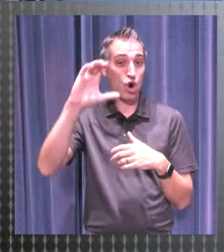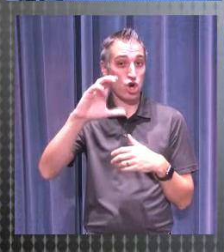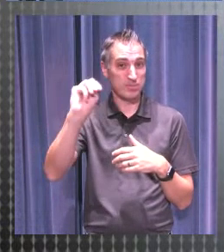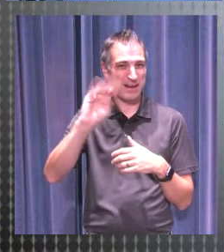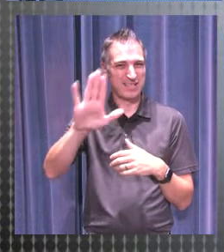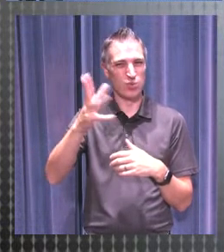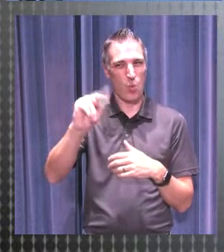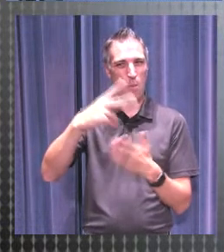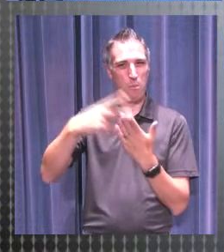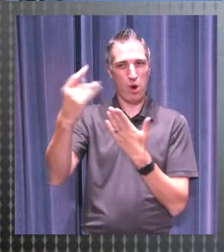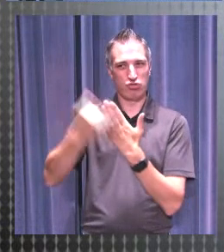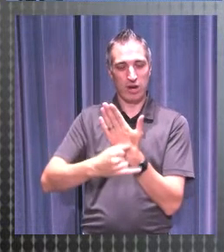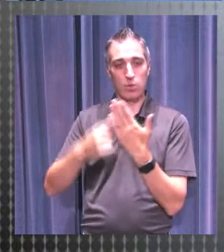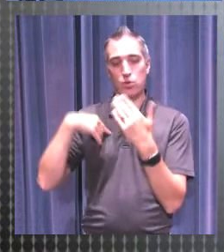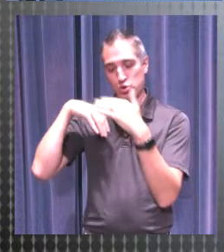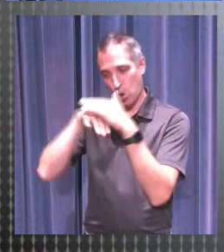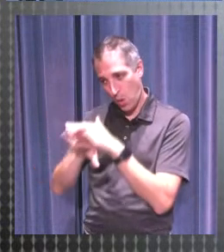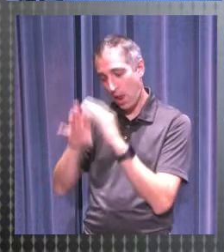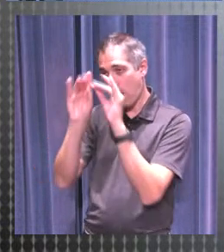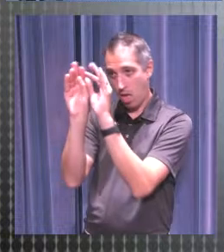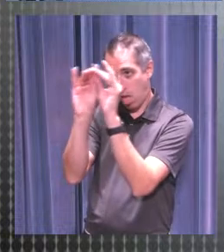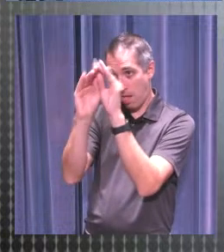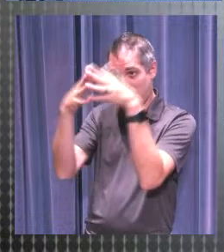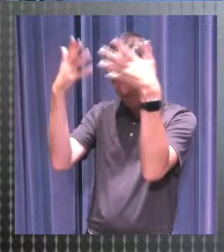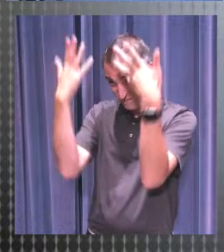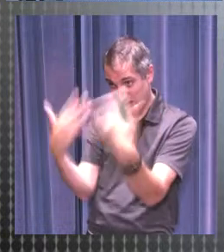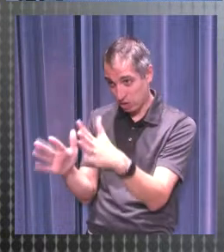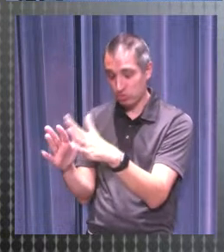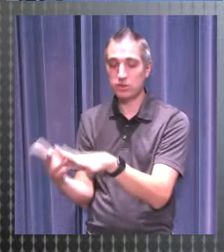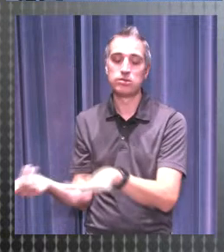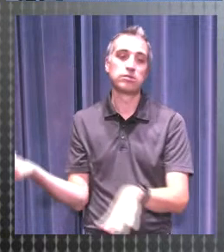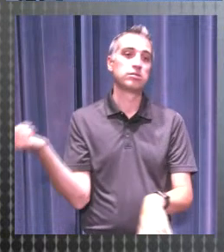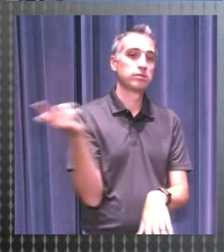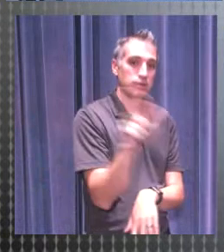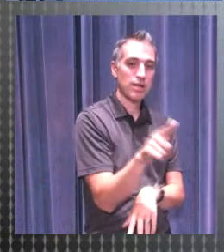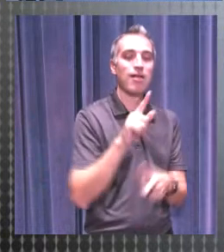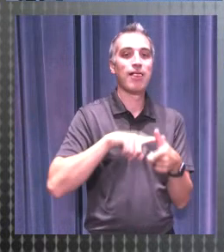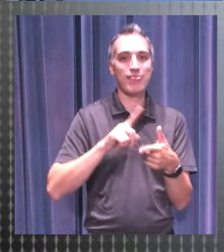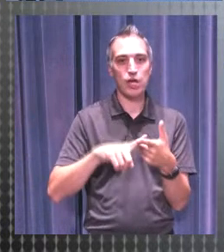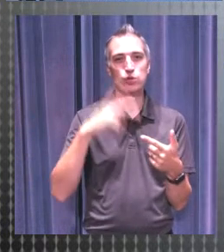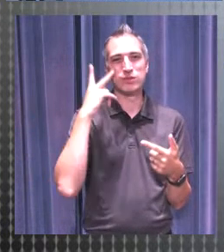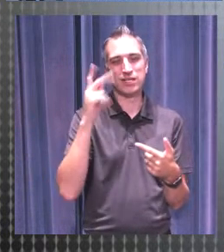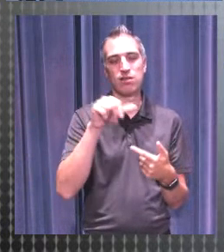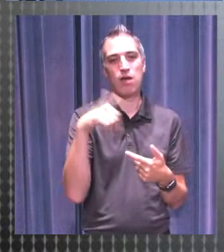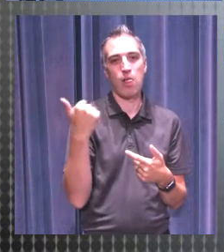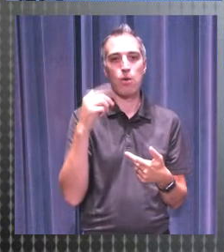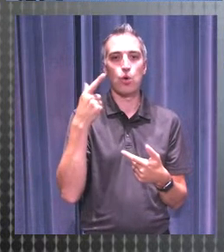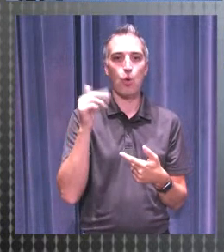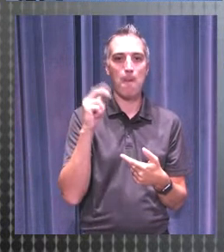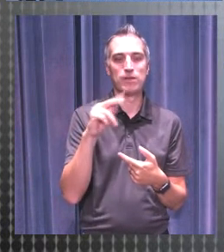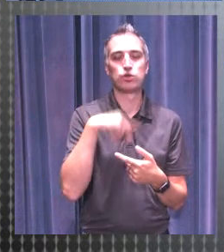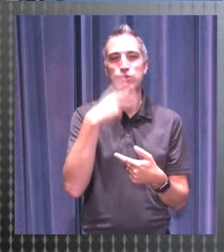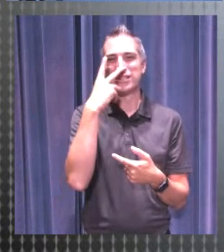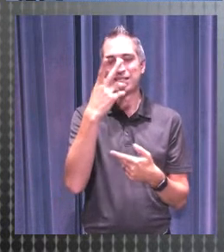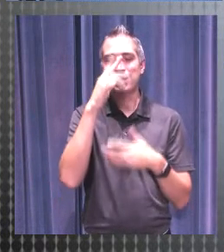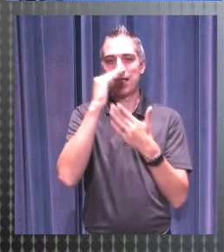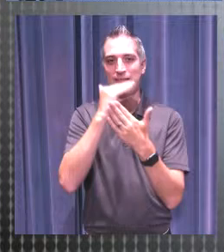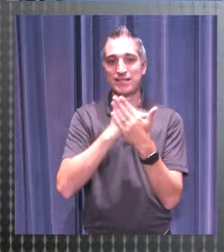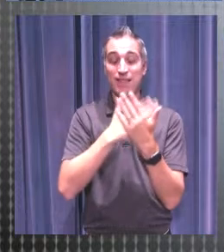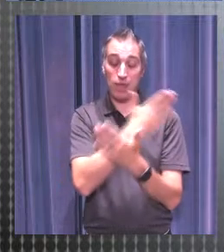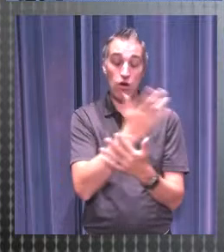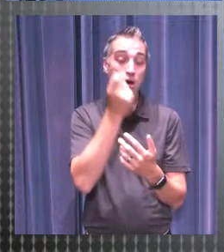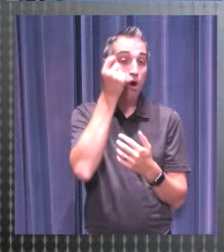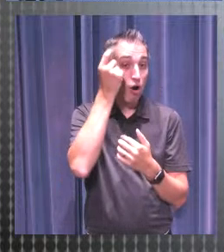own project. We go in there, we do it separate, then we do all the other components like the VADC, Gorman, and all these other buildings you see listed here. I will make special note